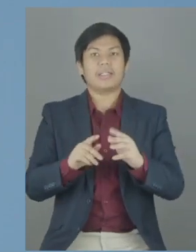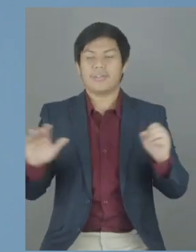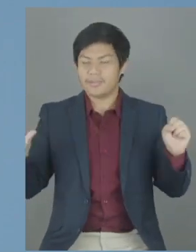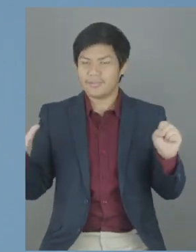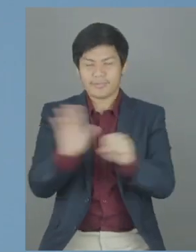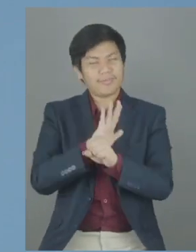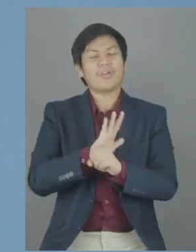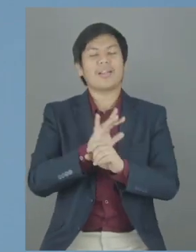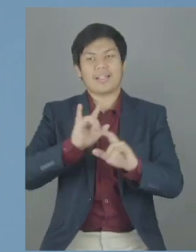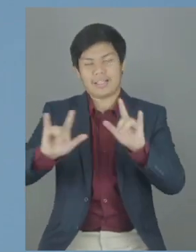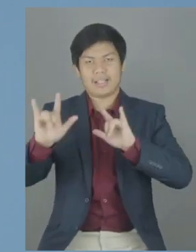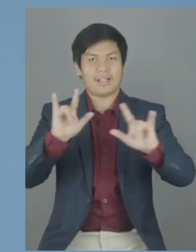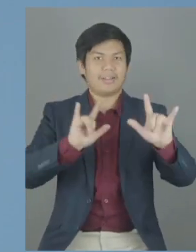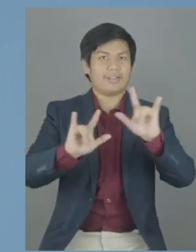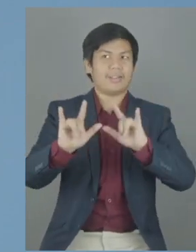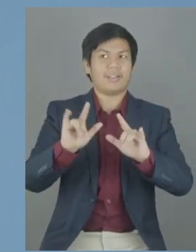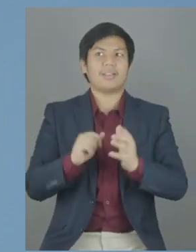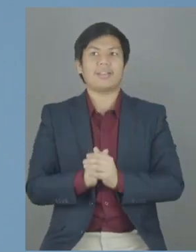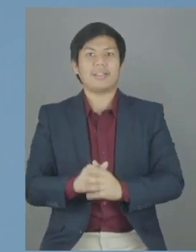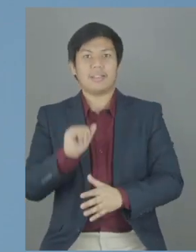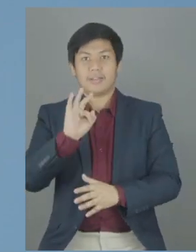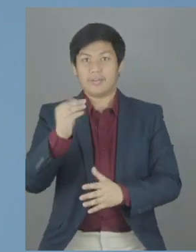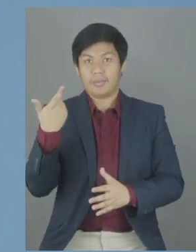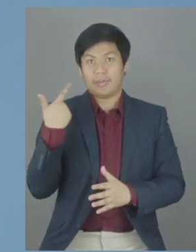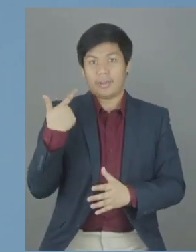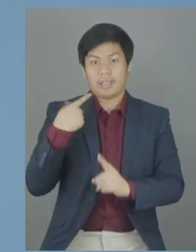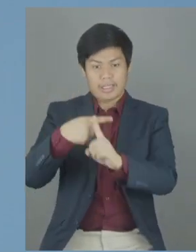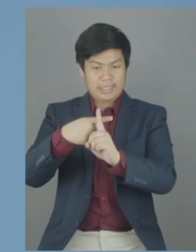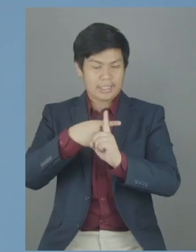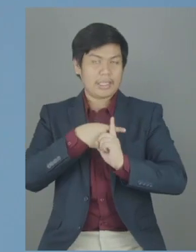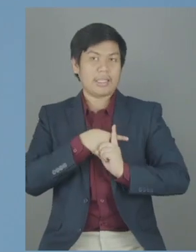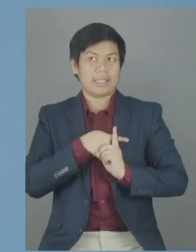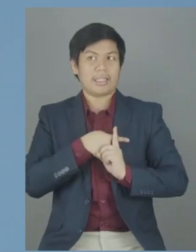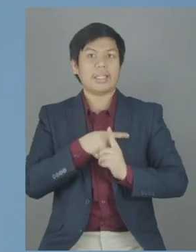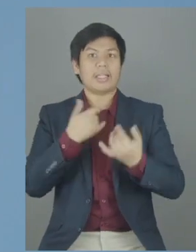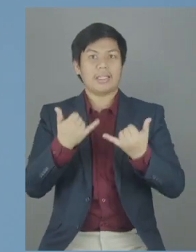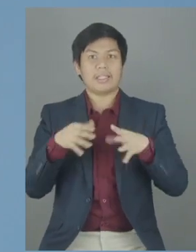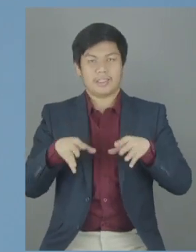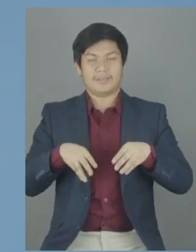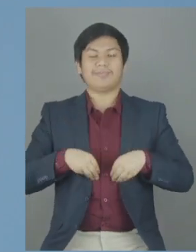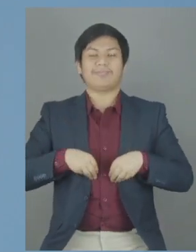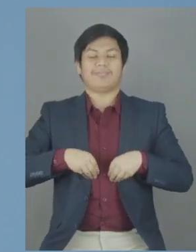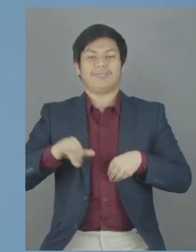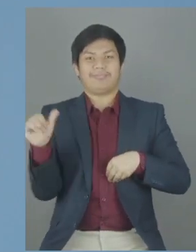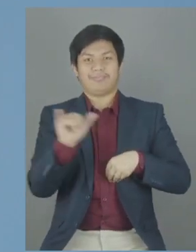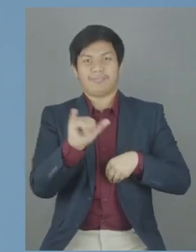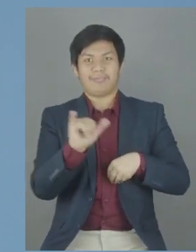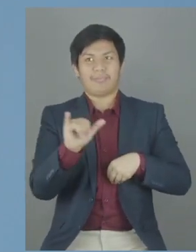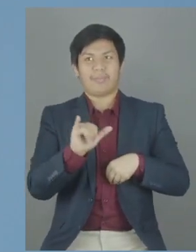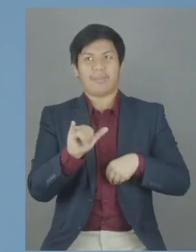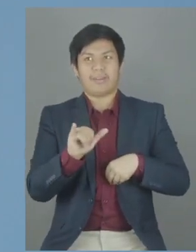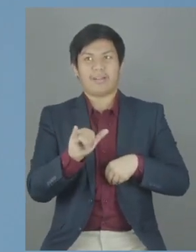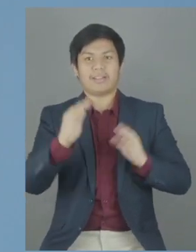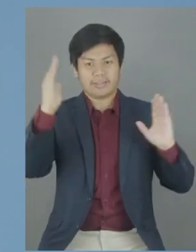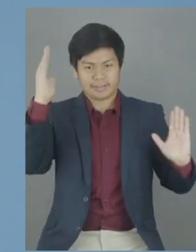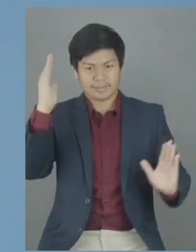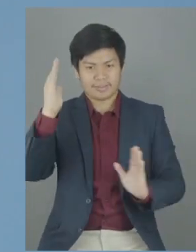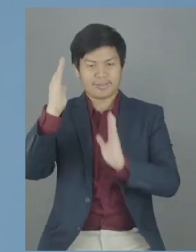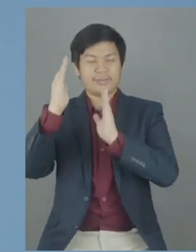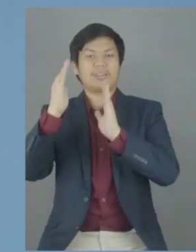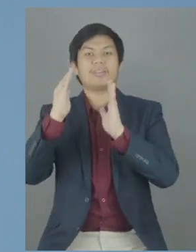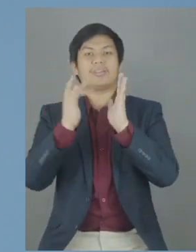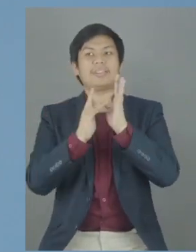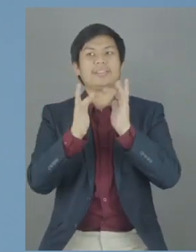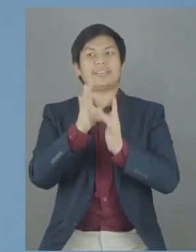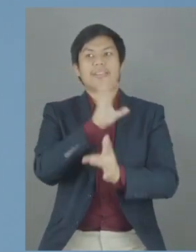love. And if you haven't made that decision yet, take this pause as well. To come to Jesus Christ,